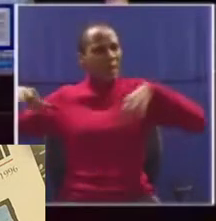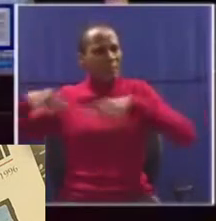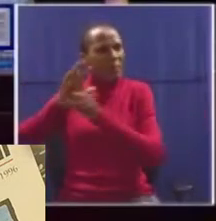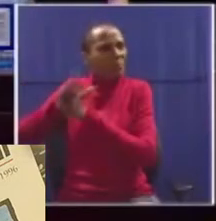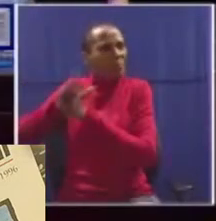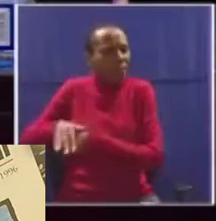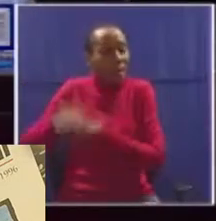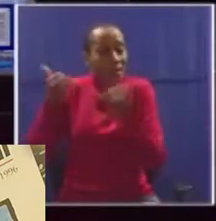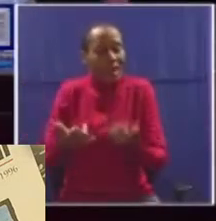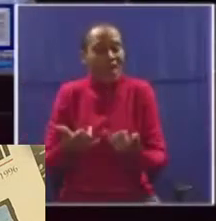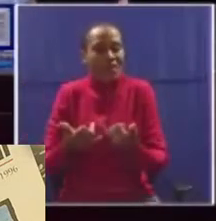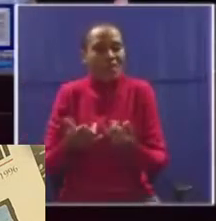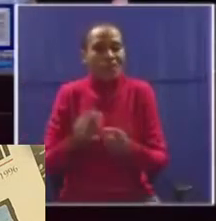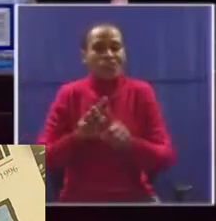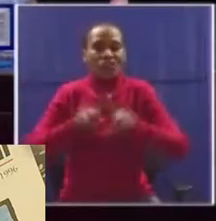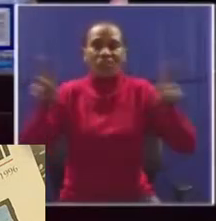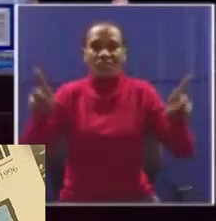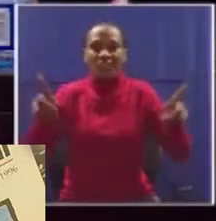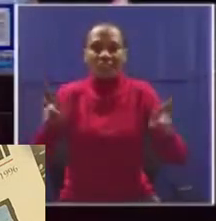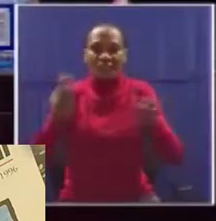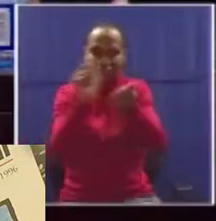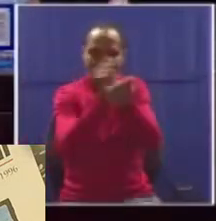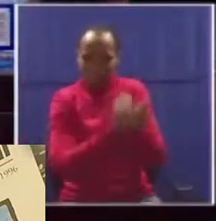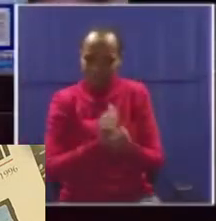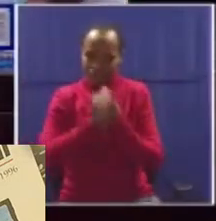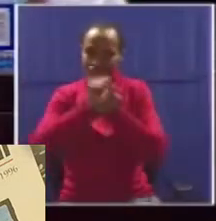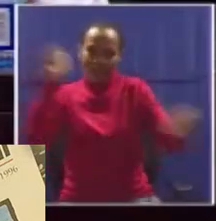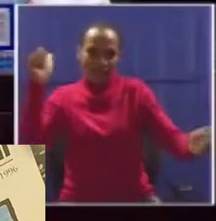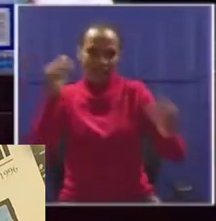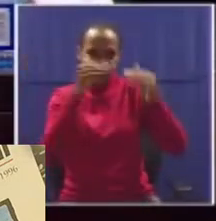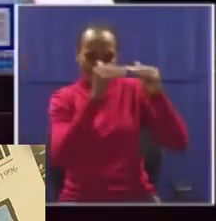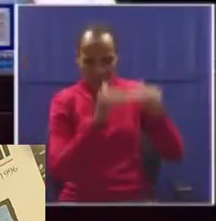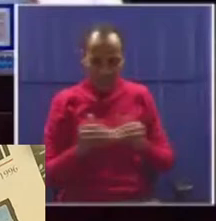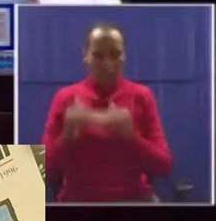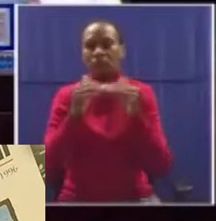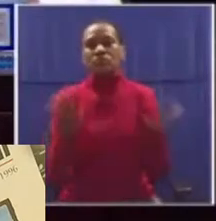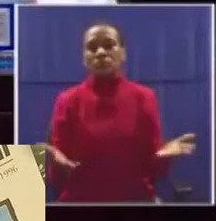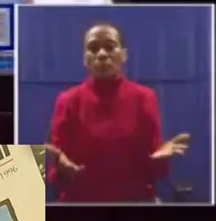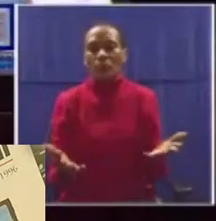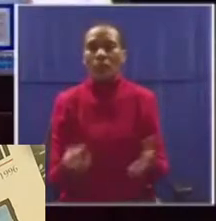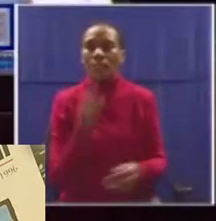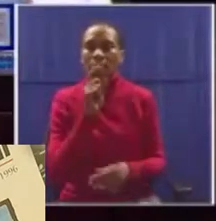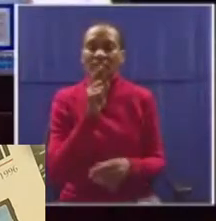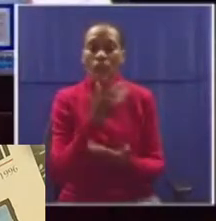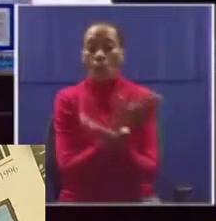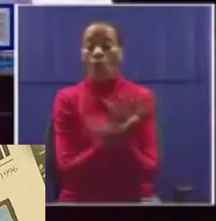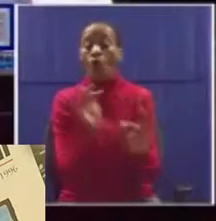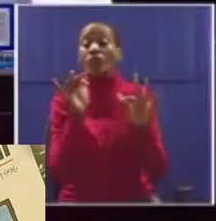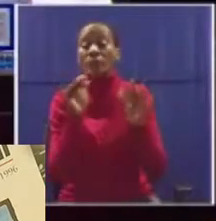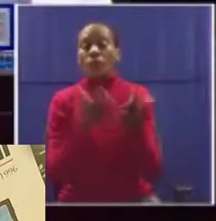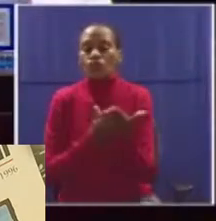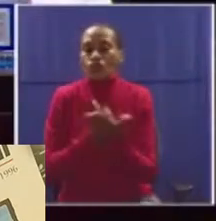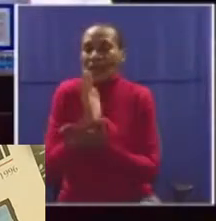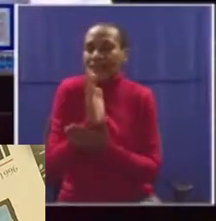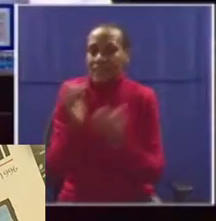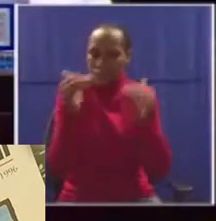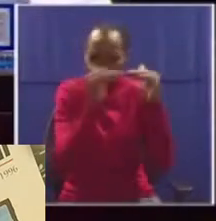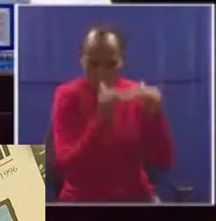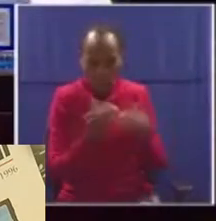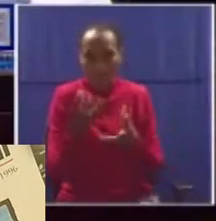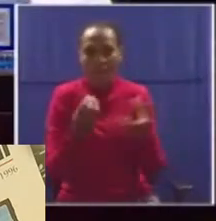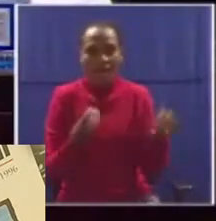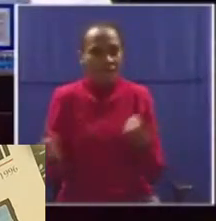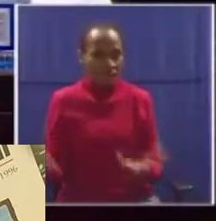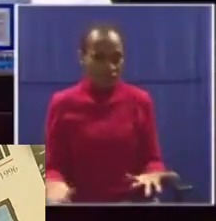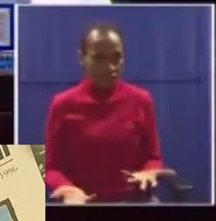constitutional order in the midst of the legal order that affords equal rights to all the